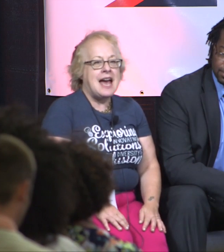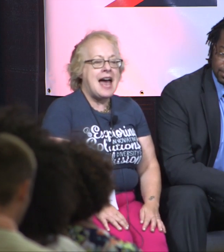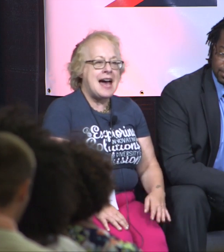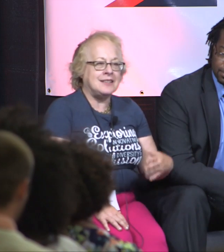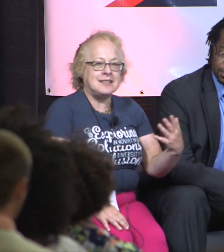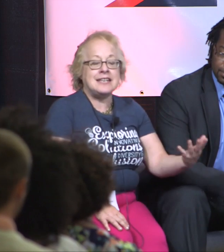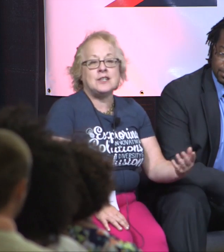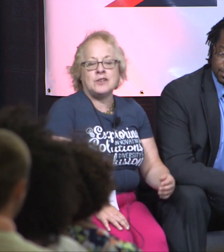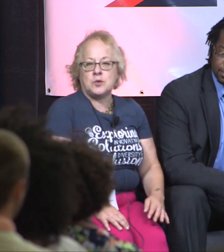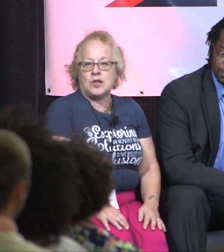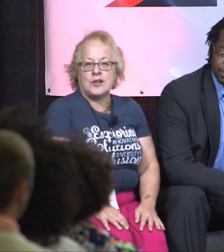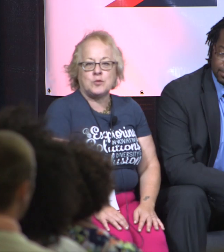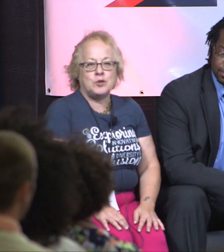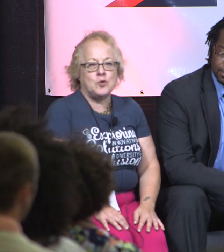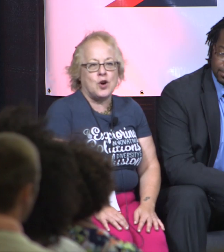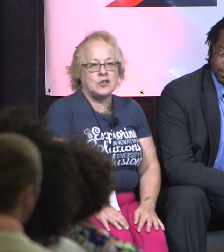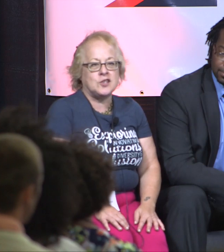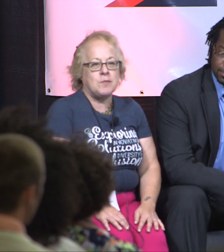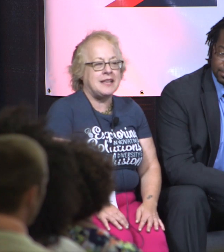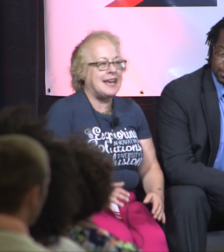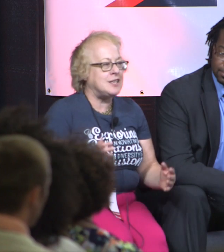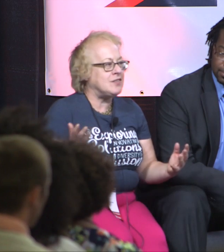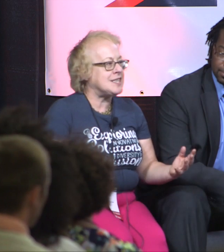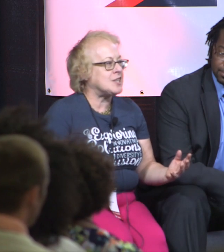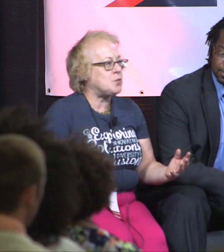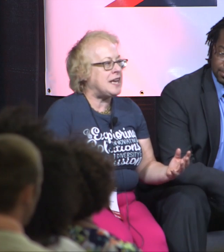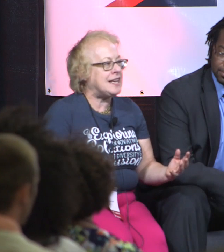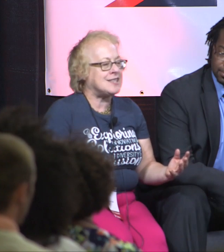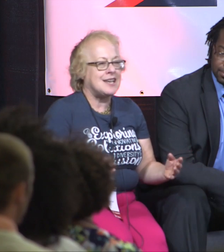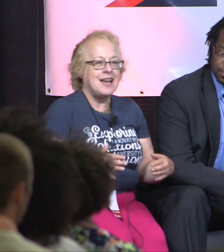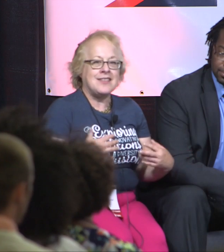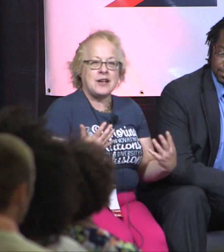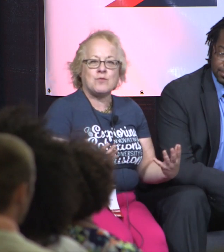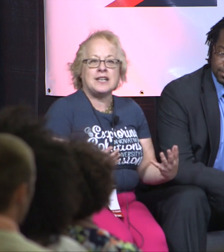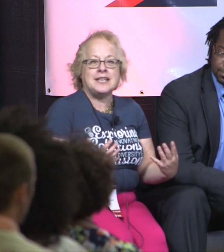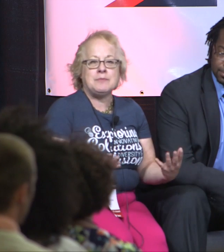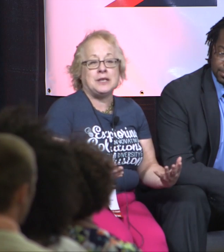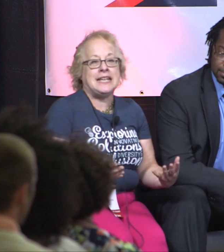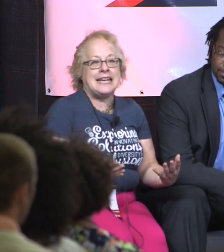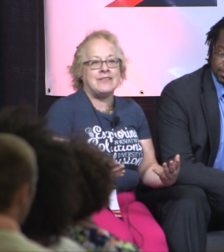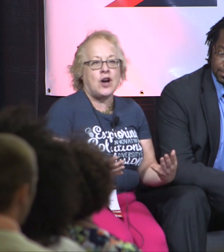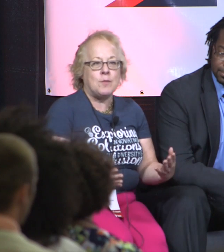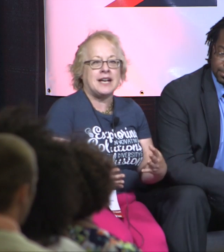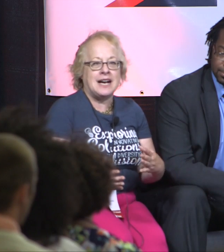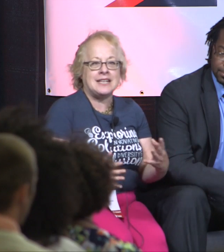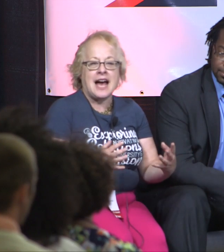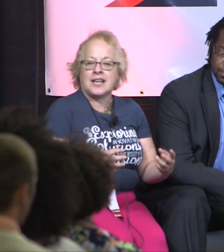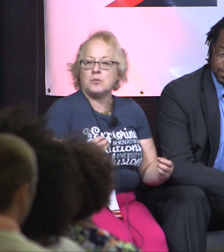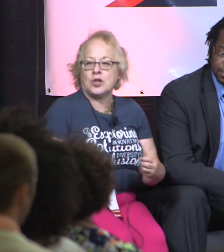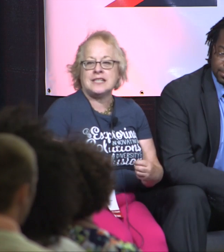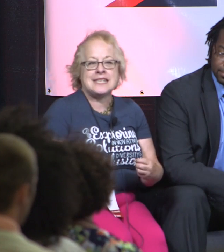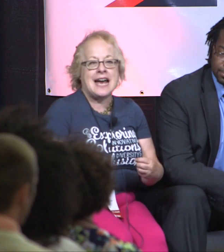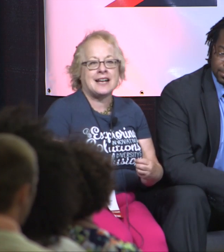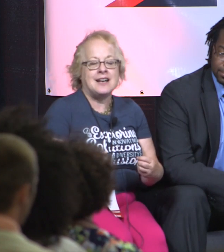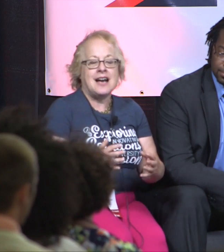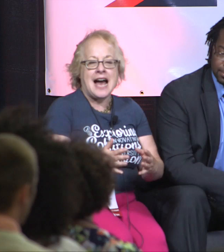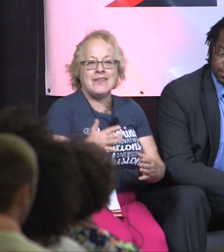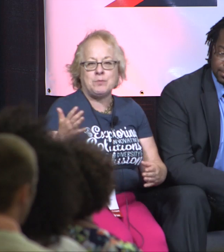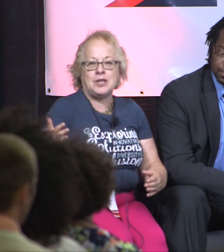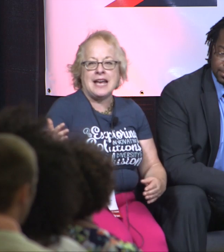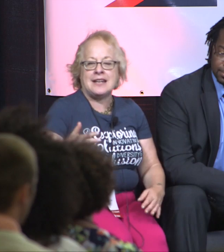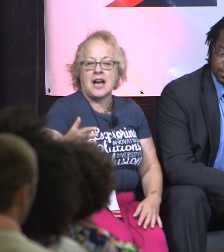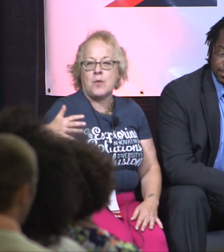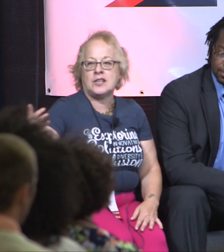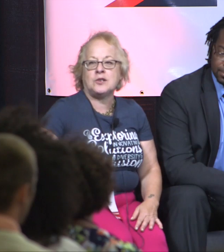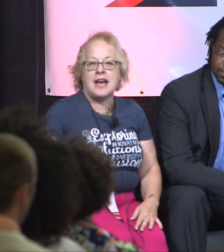companies and individual entrepreneurs. So by the end of the 6 weeks, they really believe, oh my God, I can work in tech, I